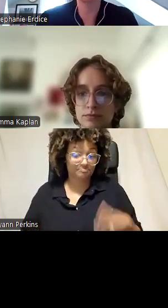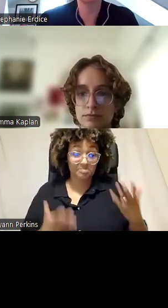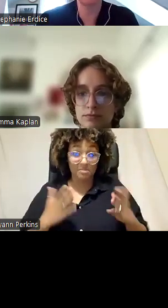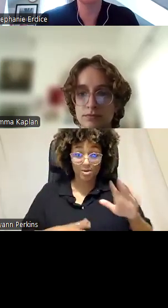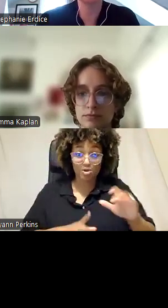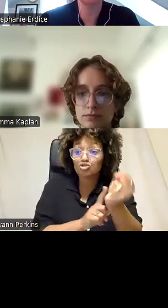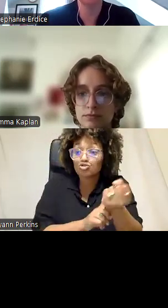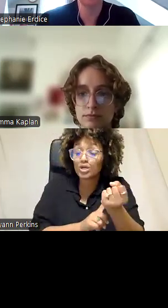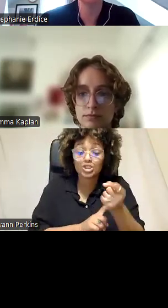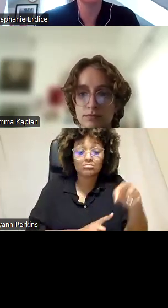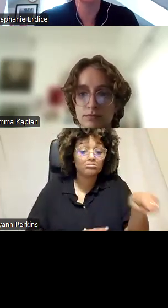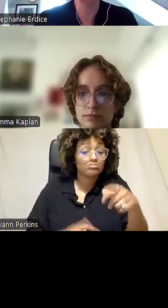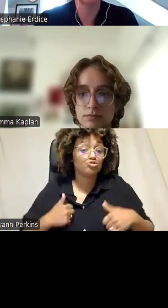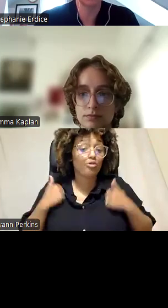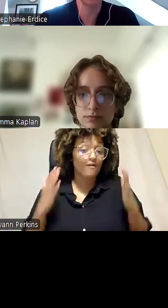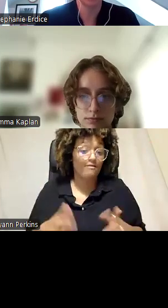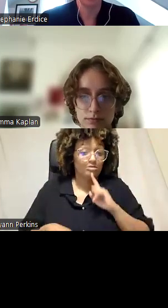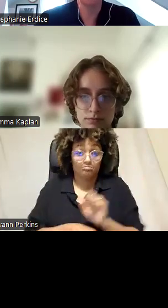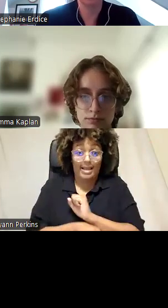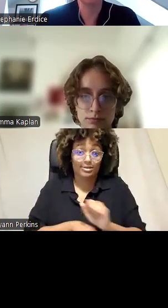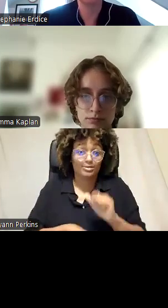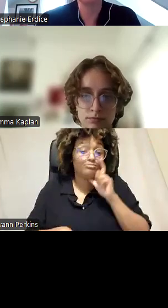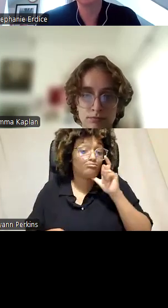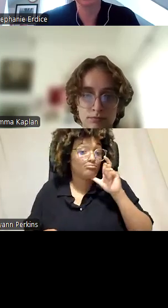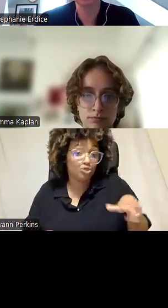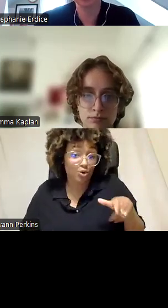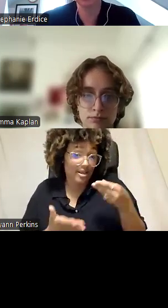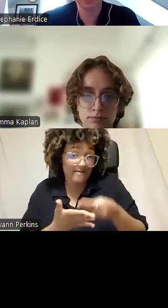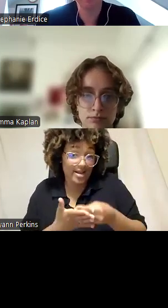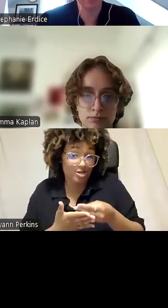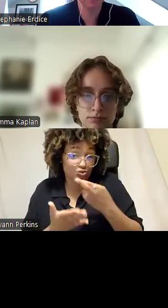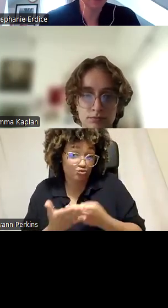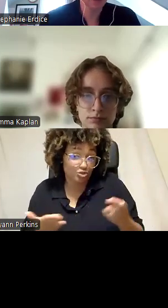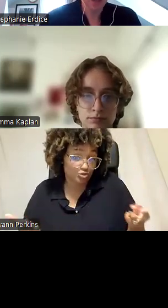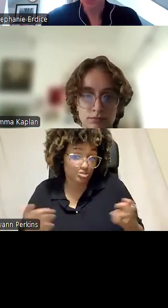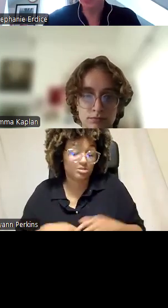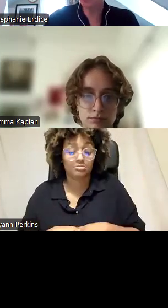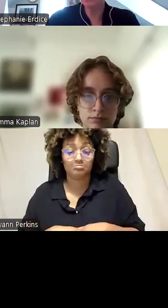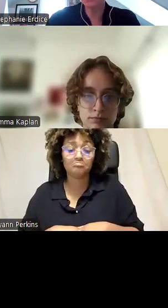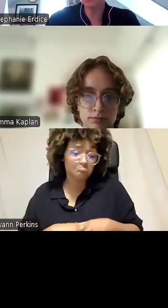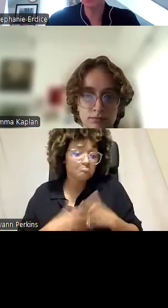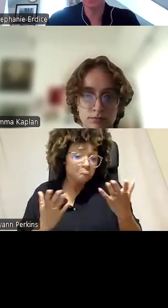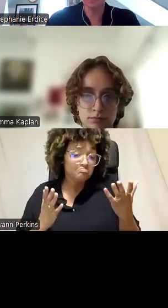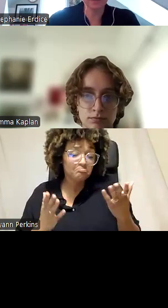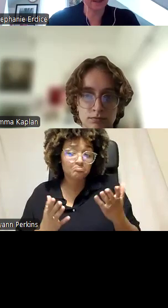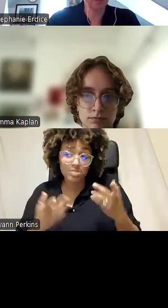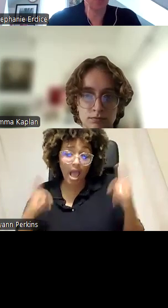maybe the survivors you're working with actually don't need financial resources, which also happens. So I want to